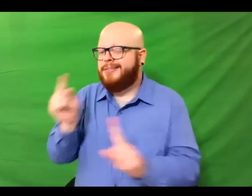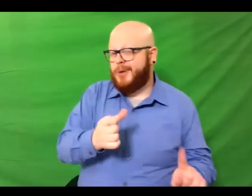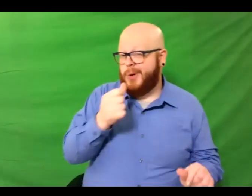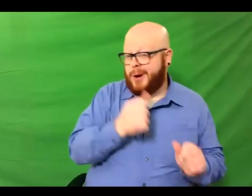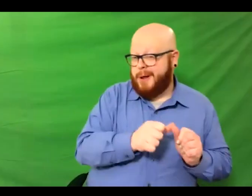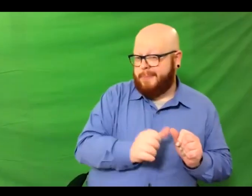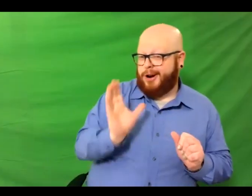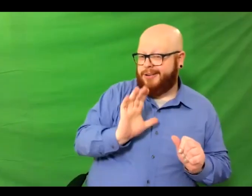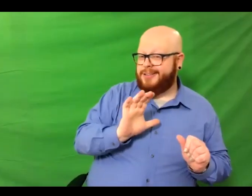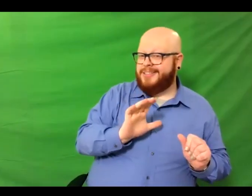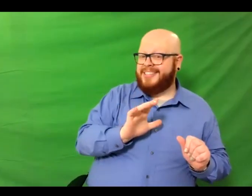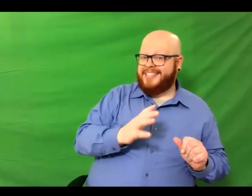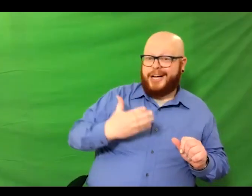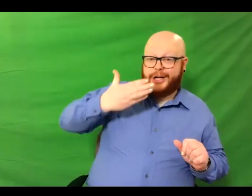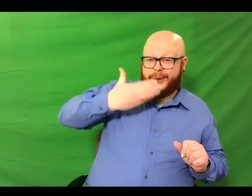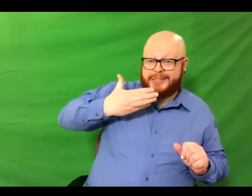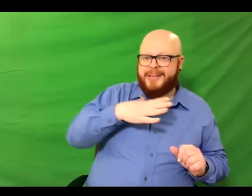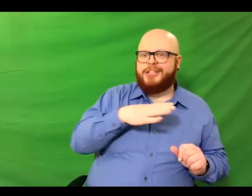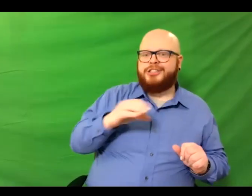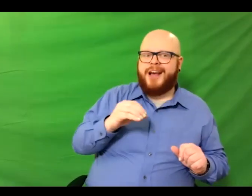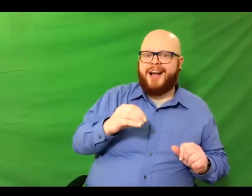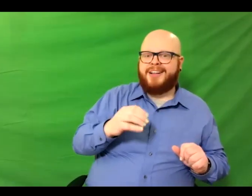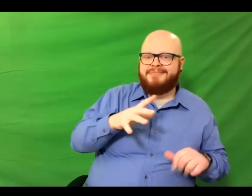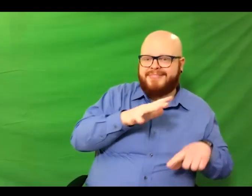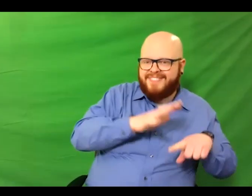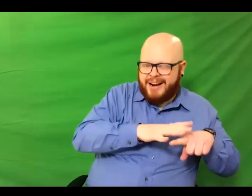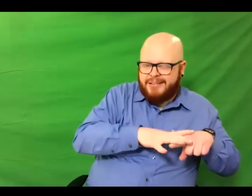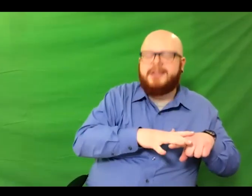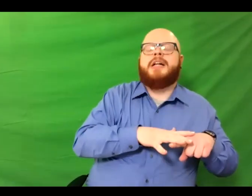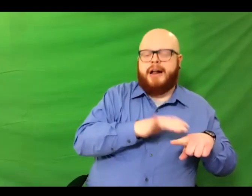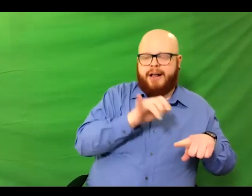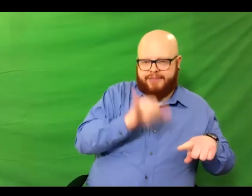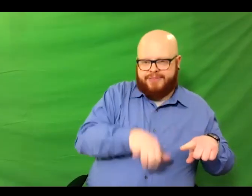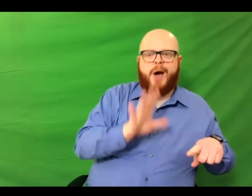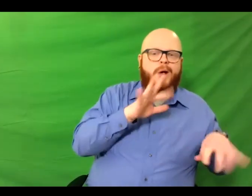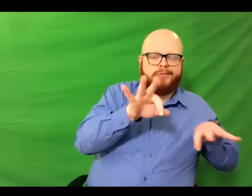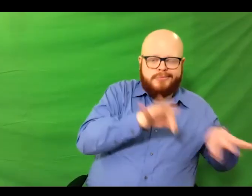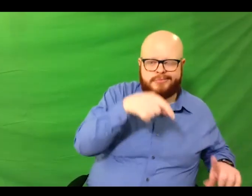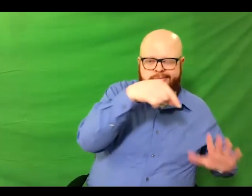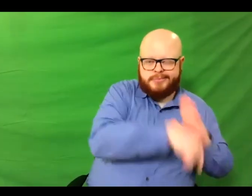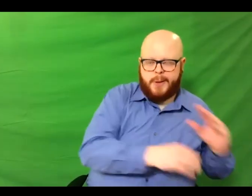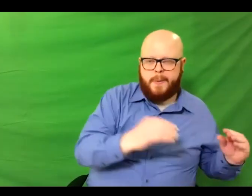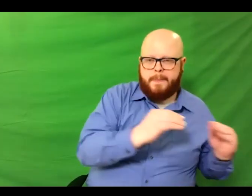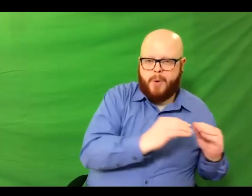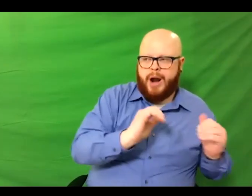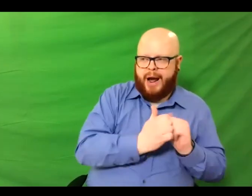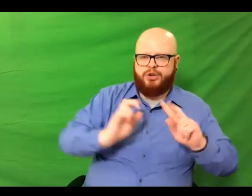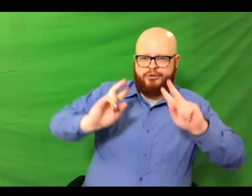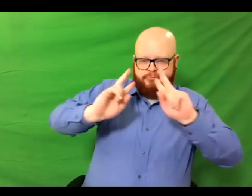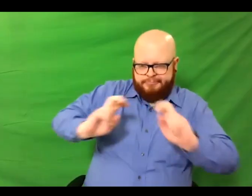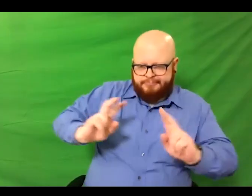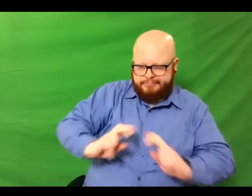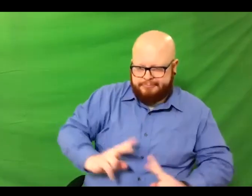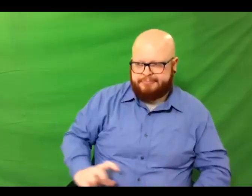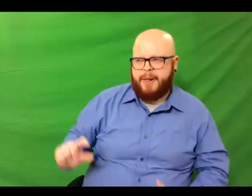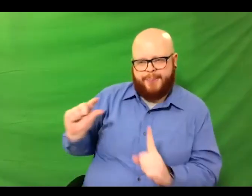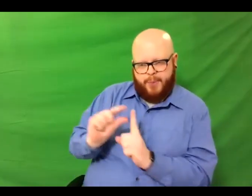those bridges to access that word or those different avenues of the word when you unpack it.